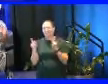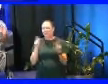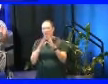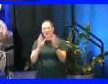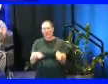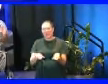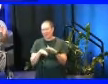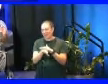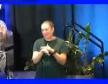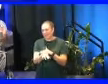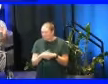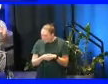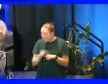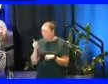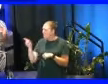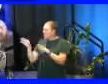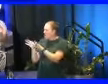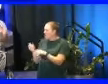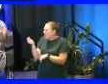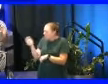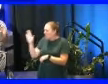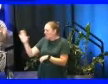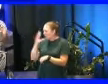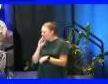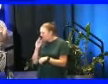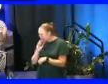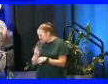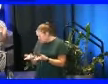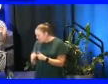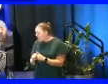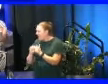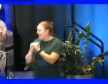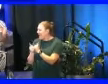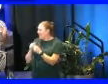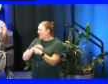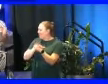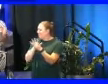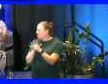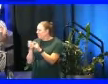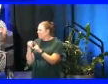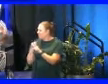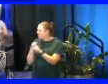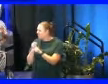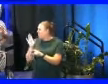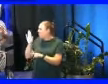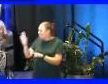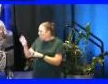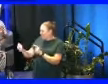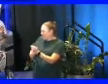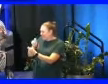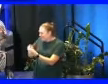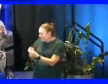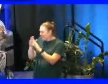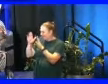touched upon your experience. How did the pandemic affect your